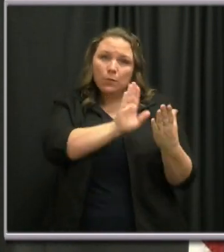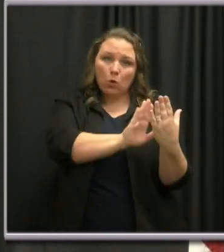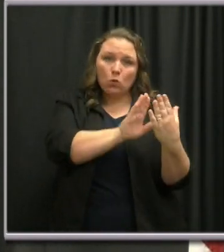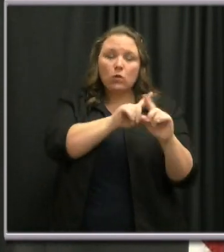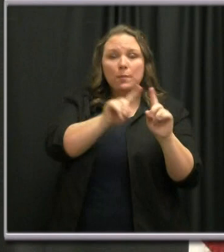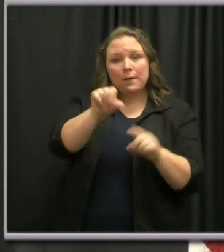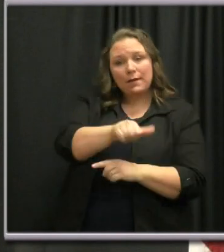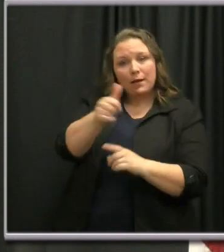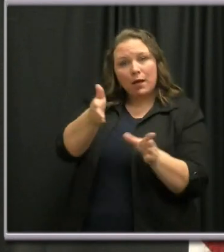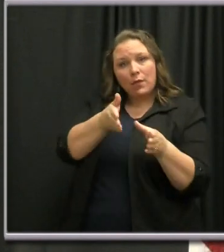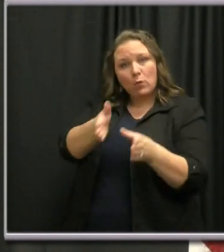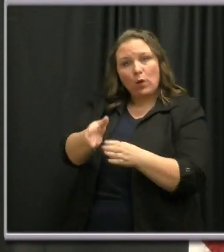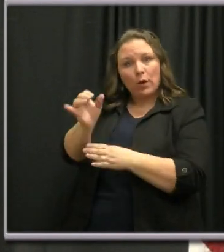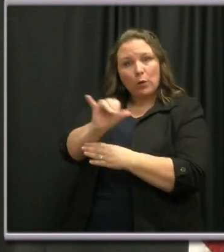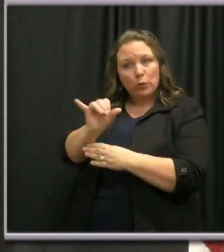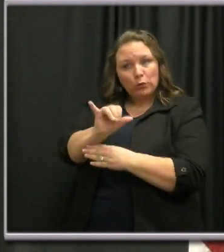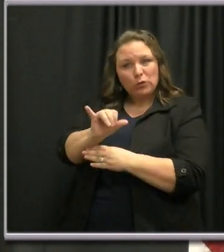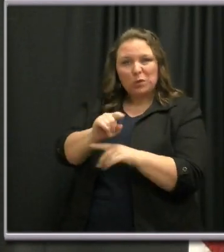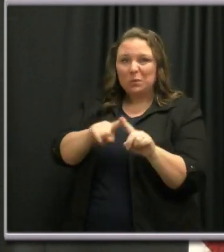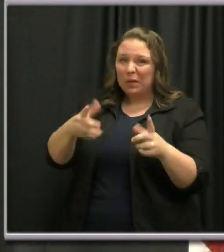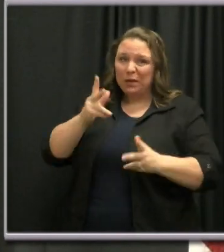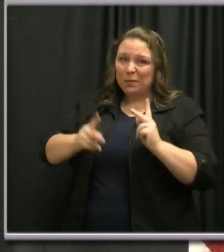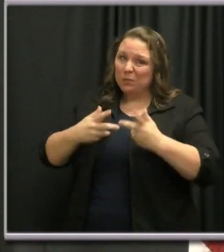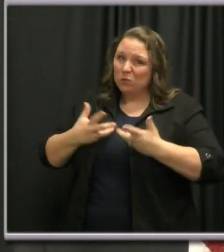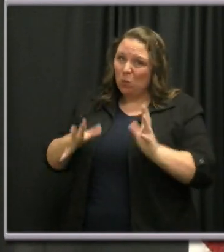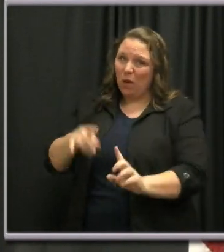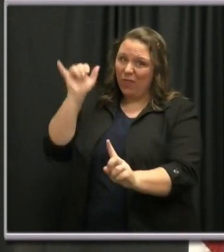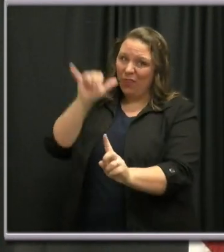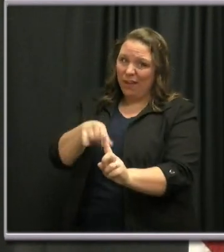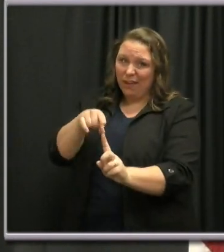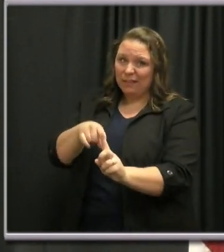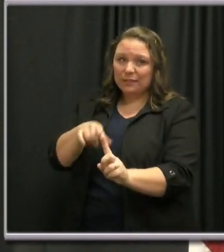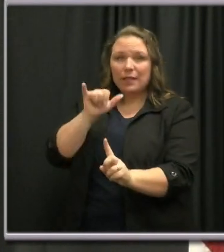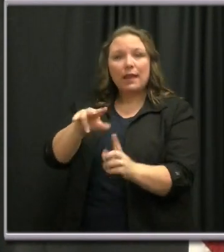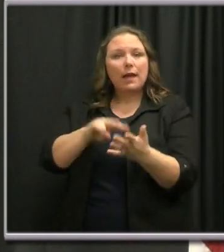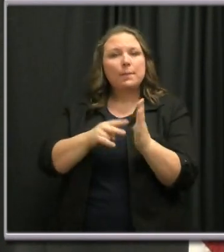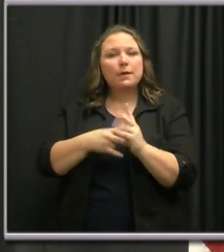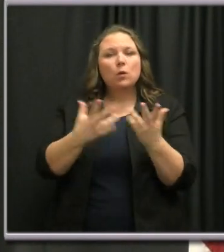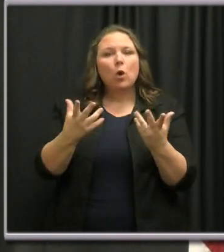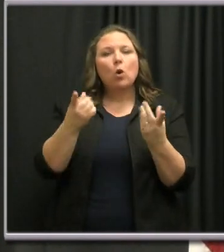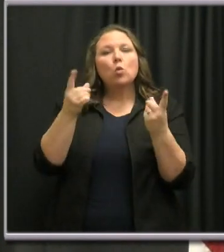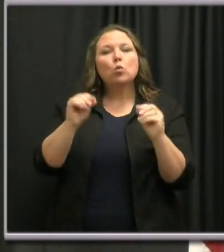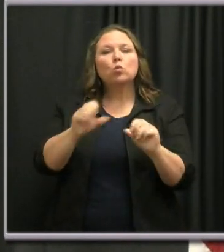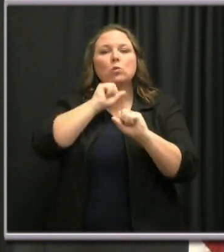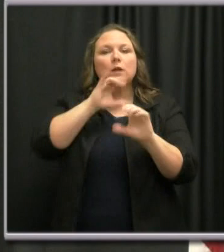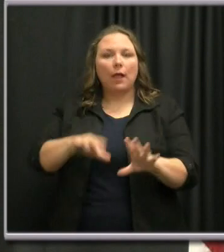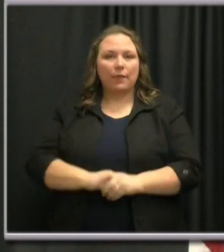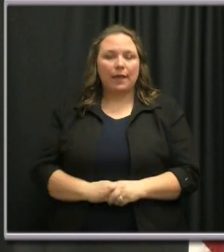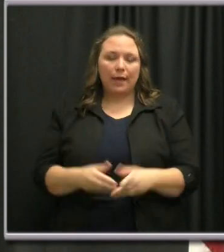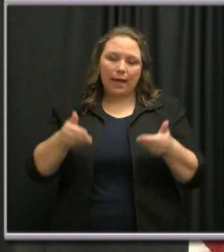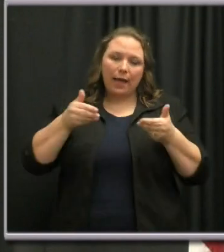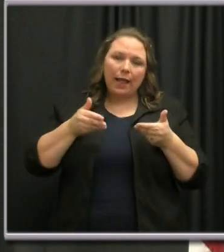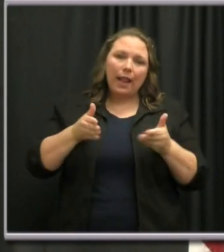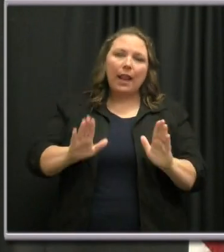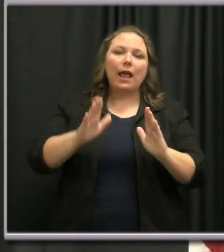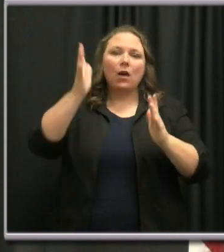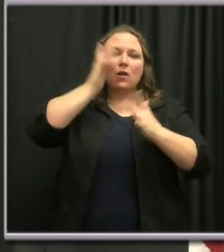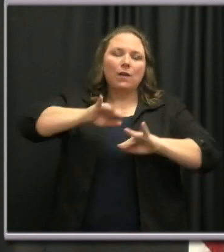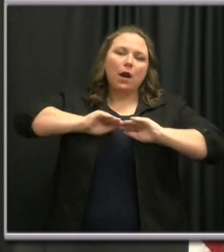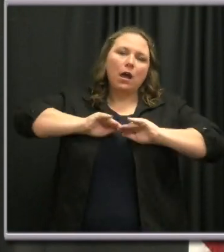there's another way that's much less desirable. And that is to do nothing, to let the virus sweep through the